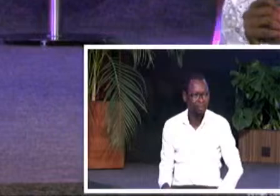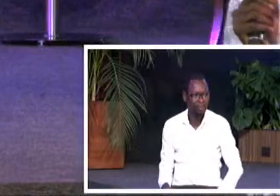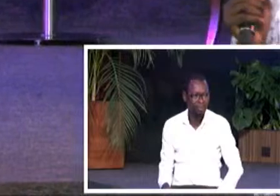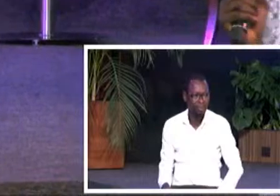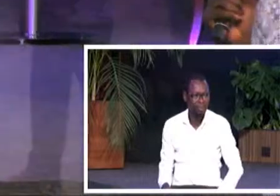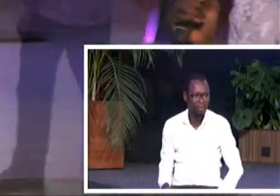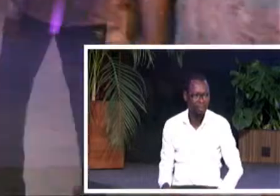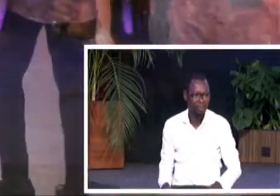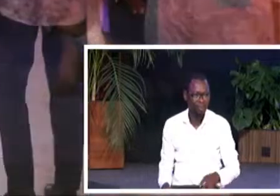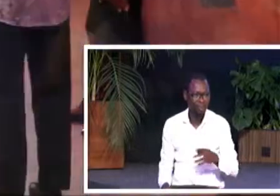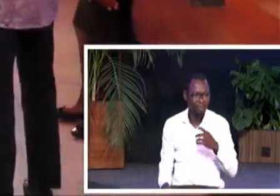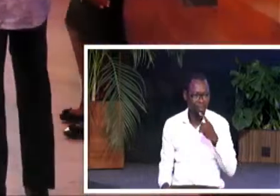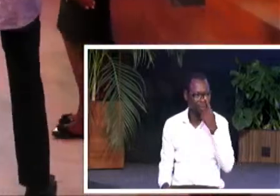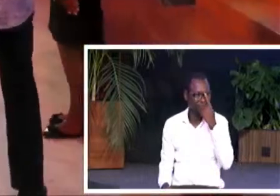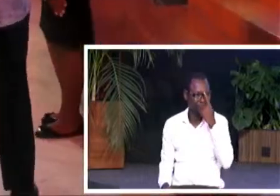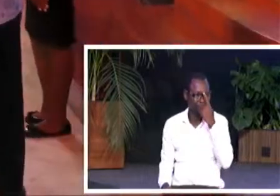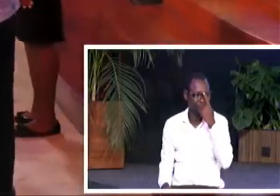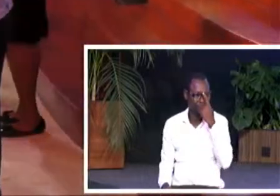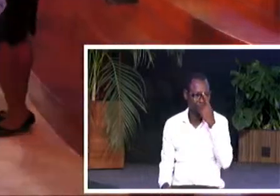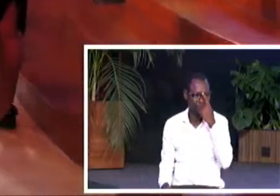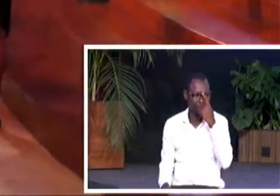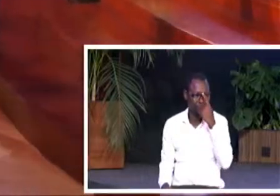her. Be happy for her.